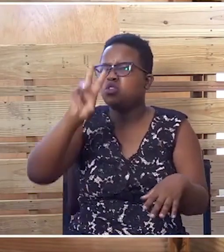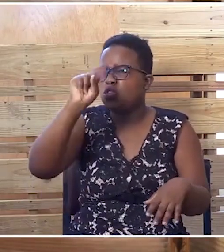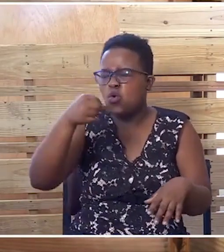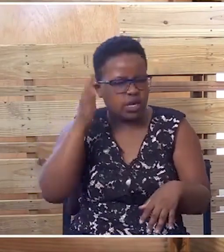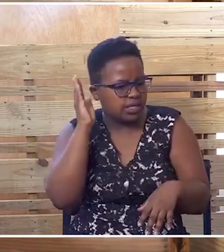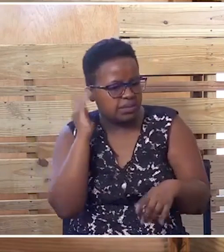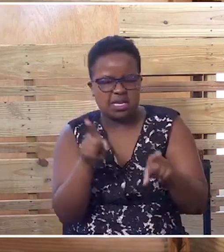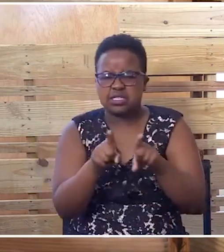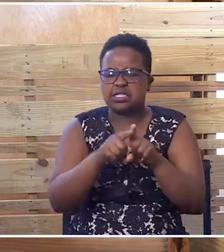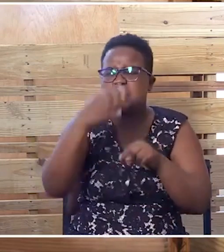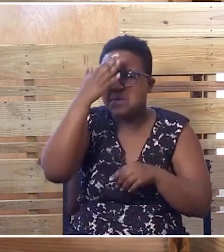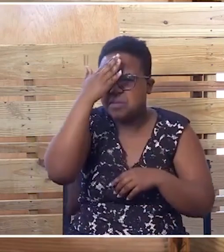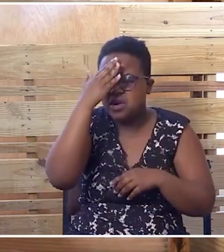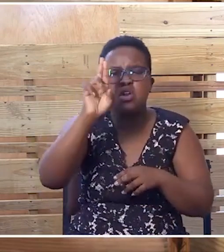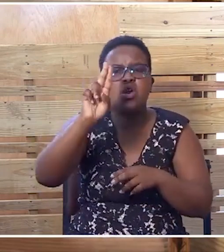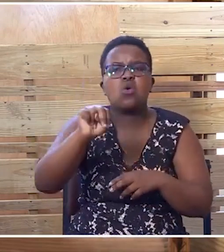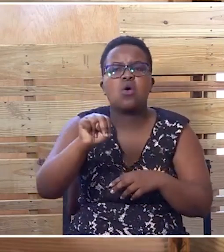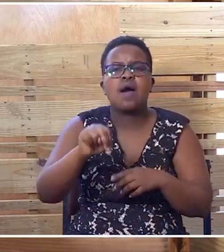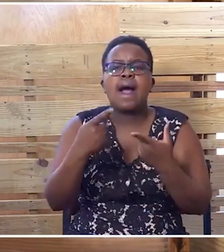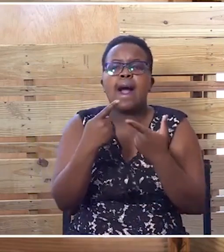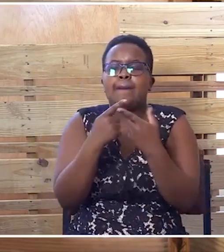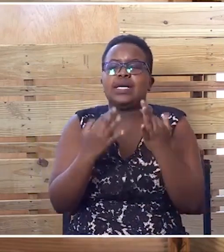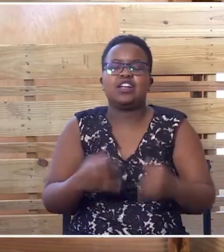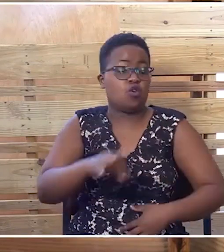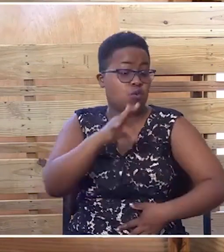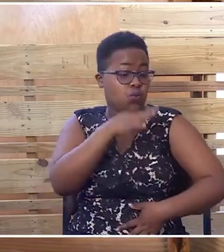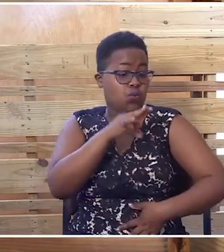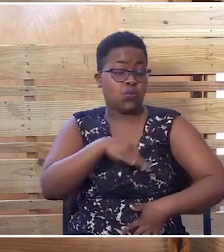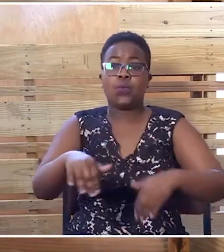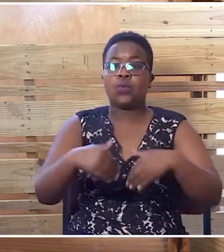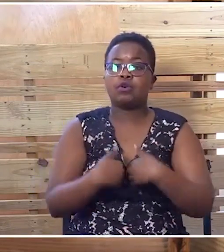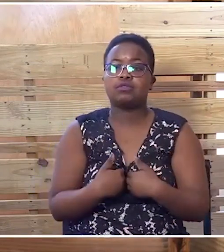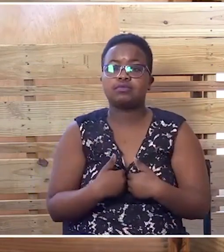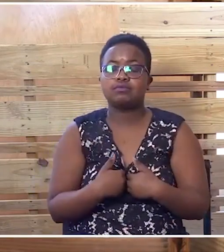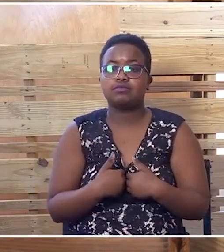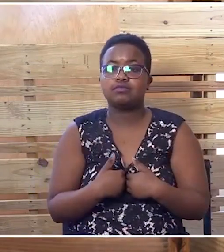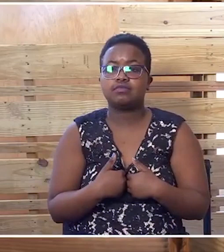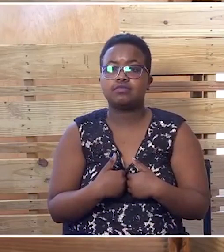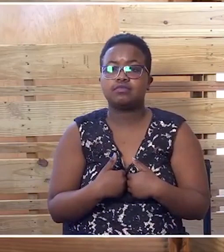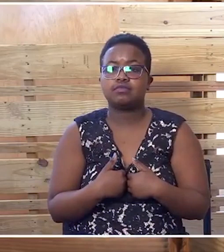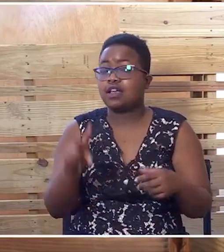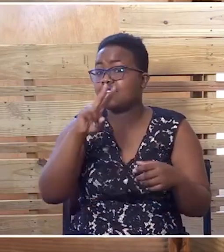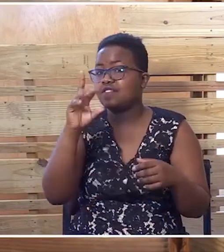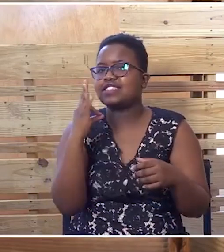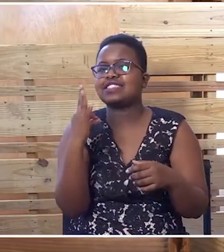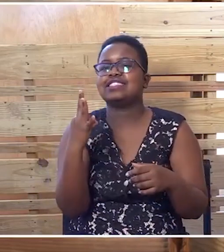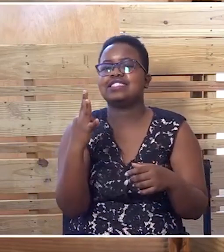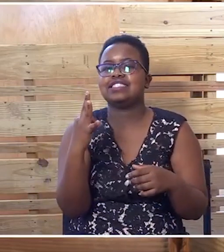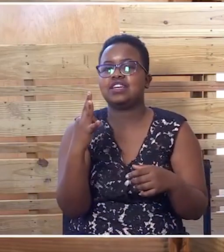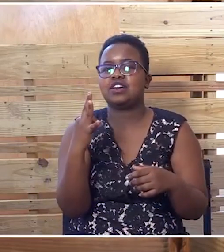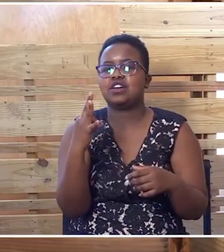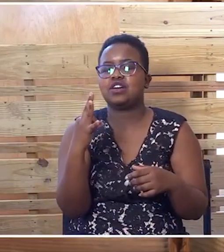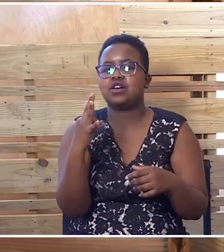them. But there is a promise that comes with it. There's benefit that comes with it. And this is the benefit. That is in verse 3 of Ephesians 6 that